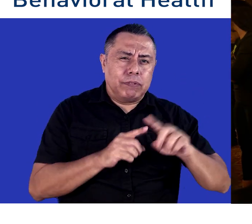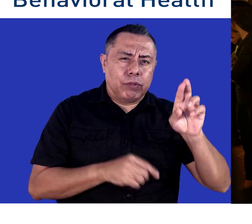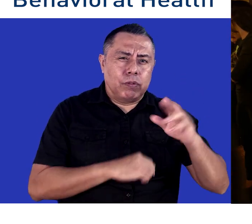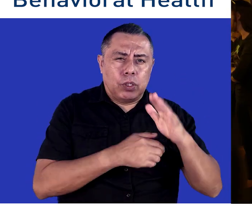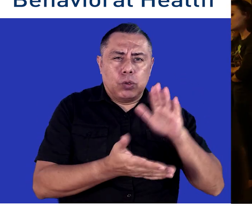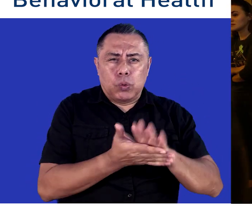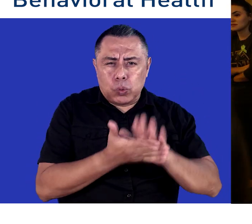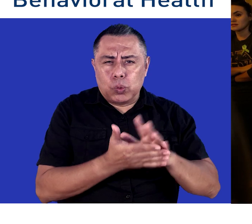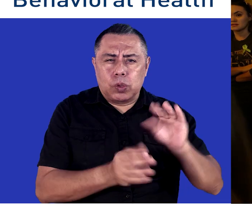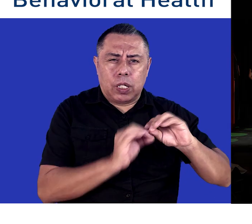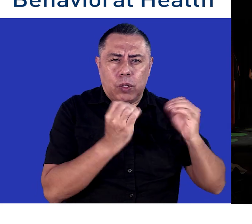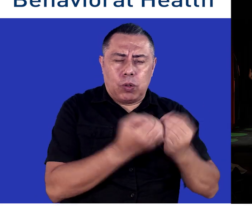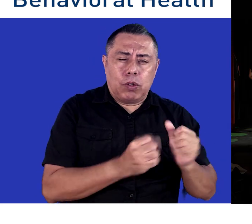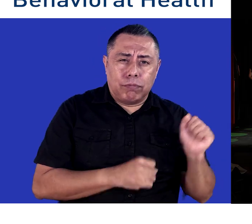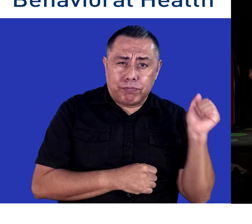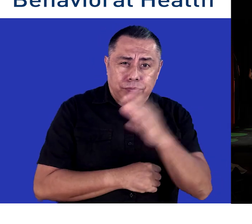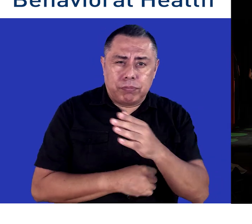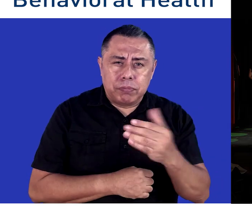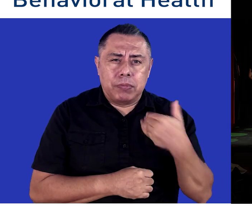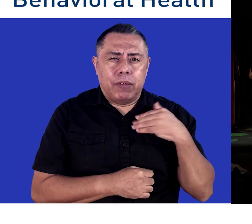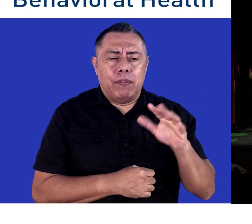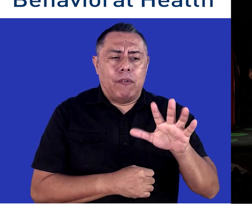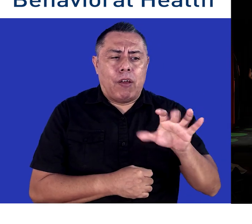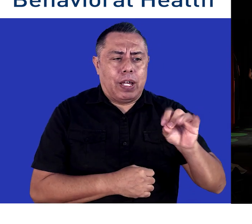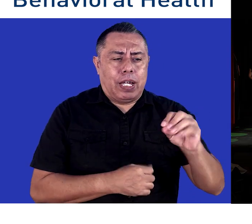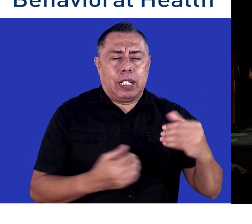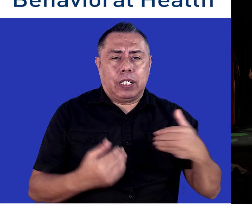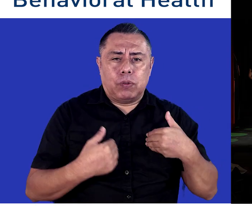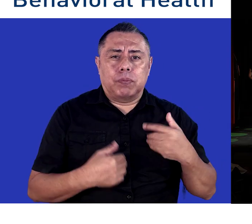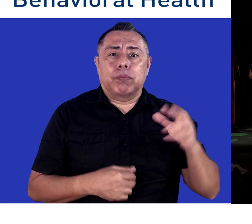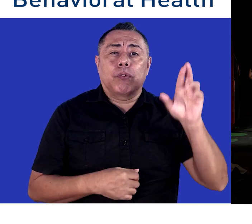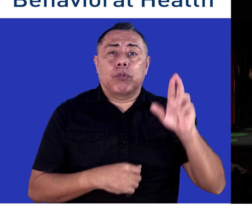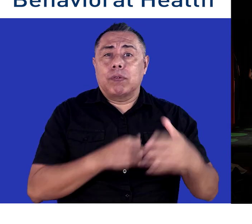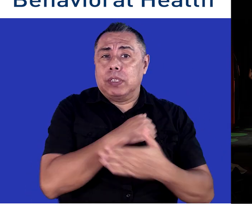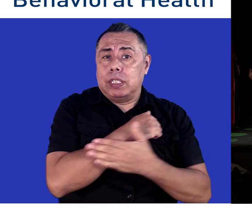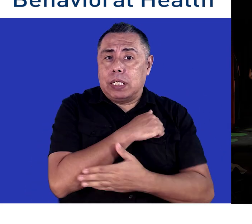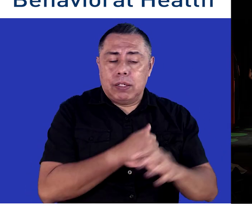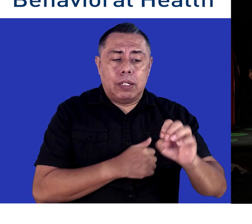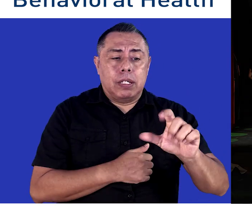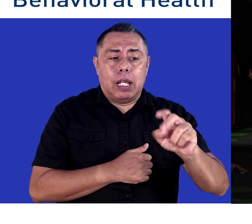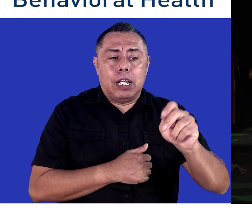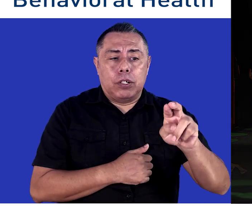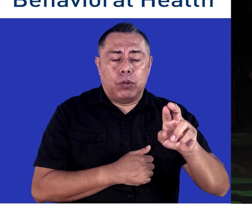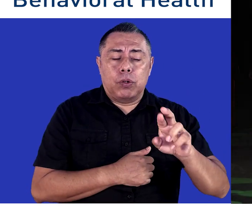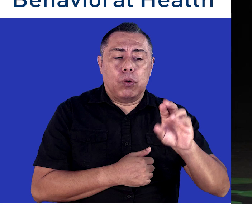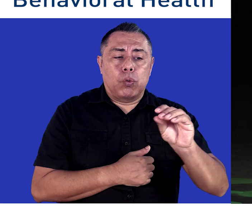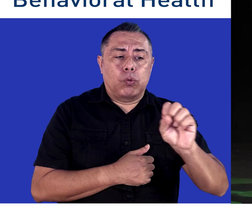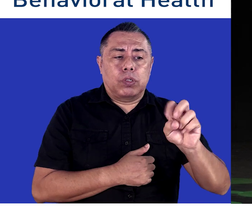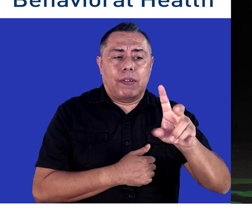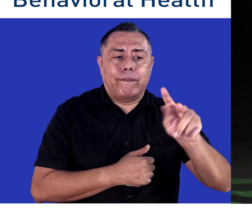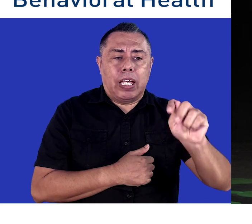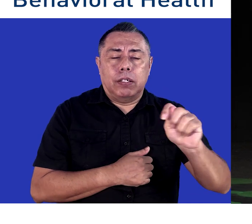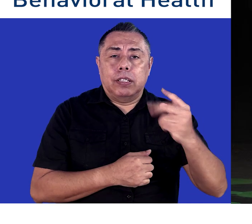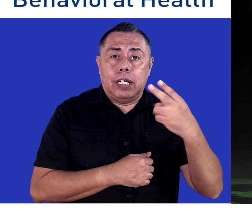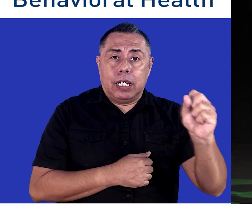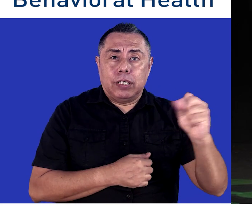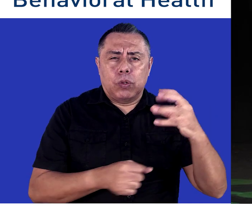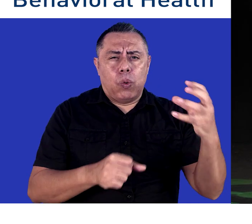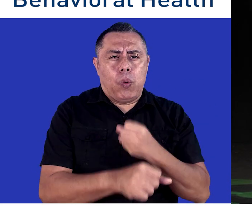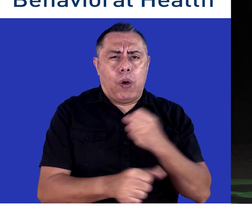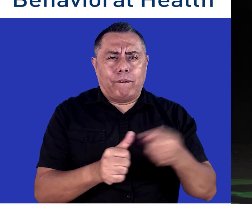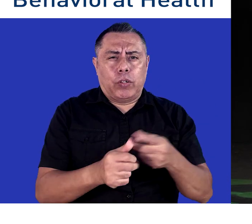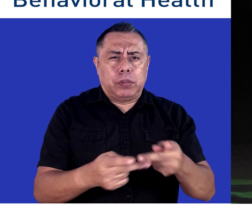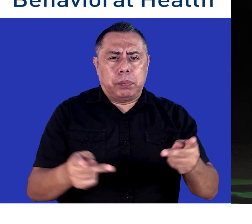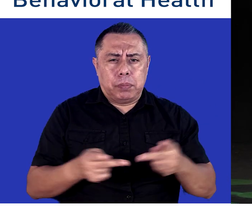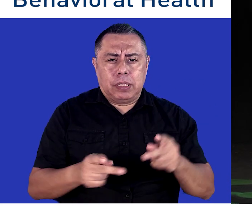schools and community-based organizations by 580 youth. Riverside County's Eleanor Roosevelt High School won first place in the suicide